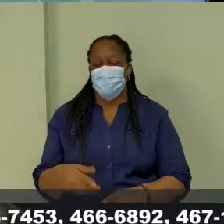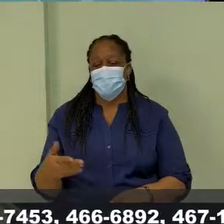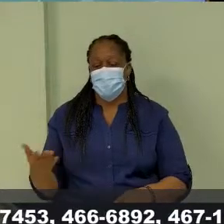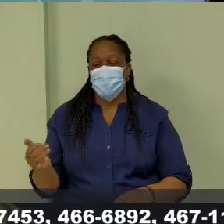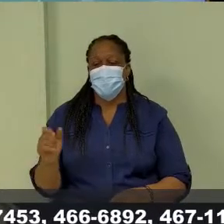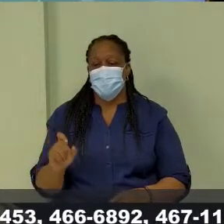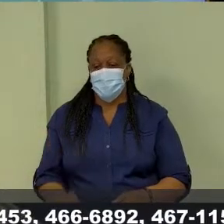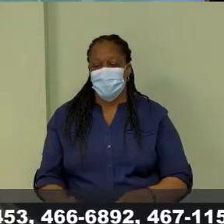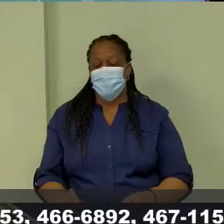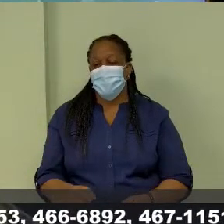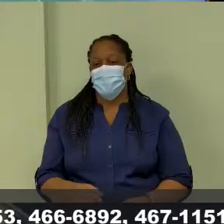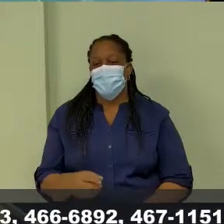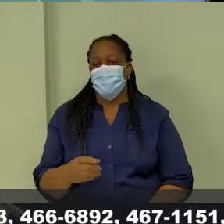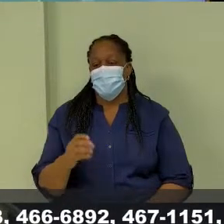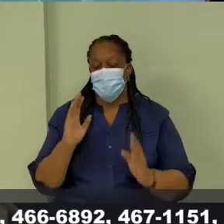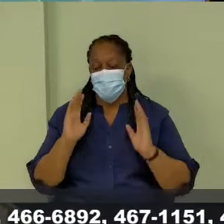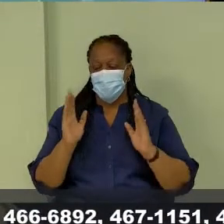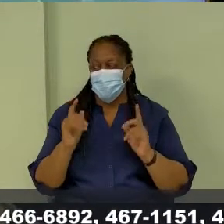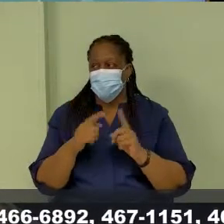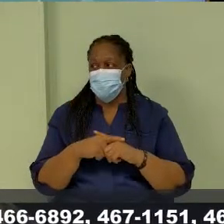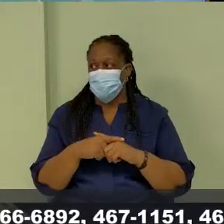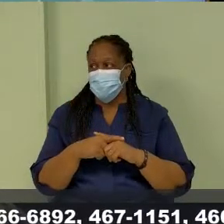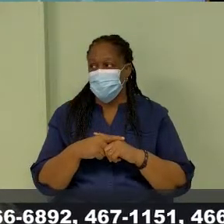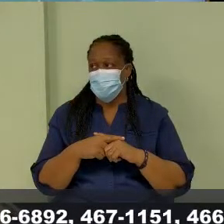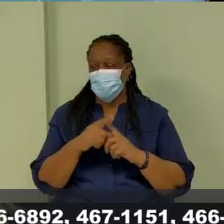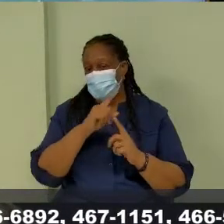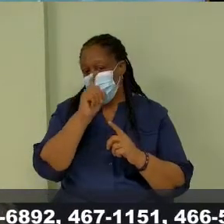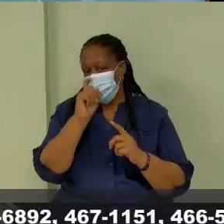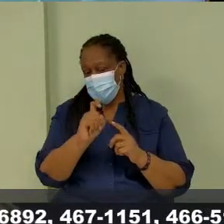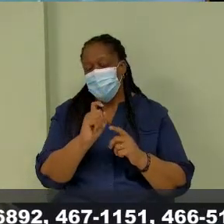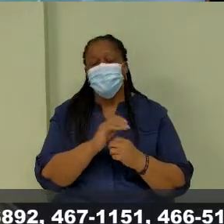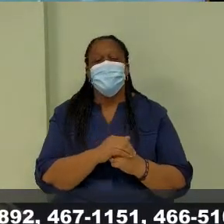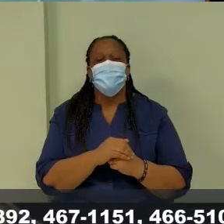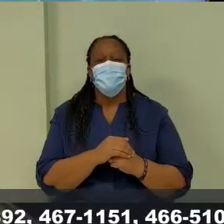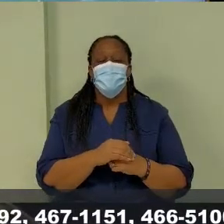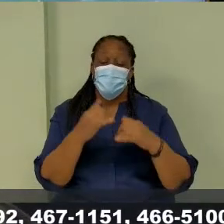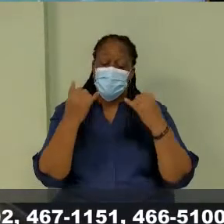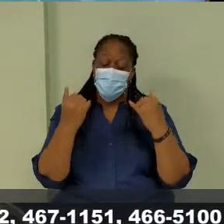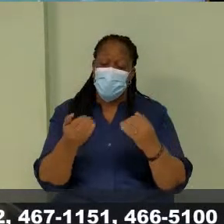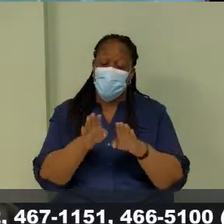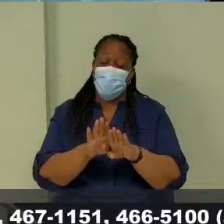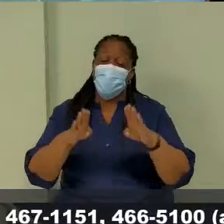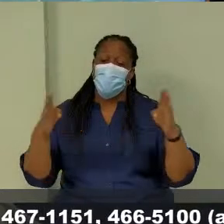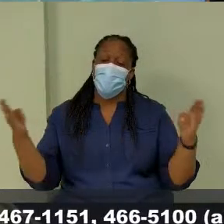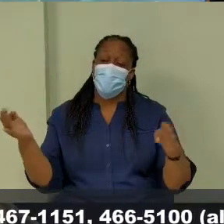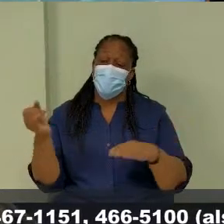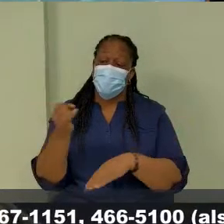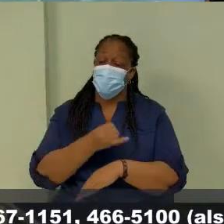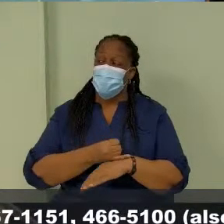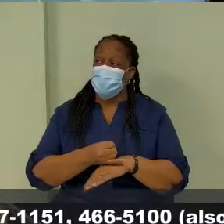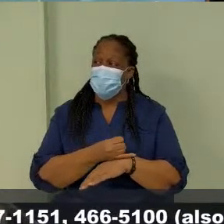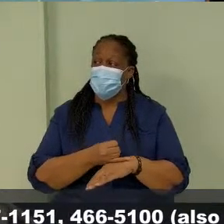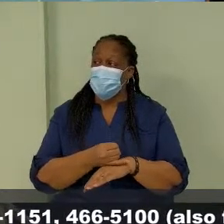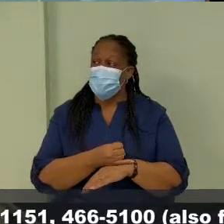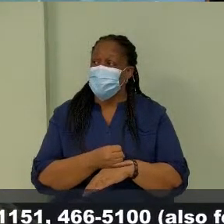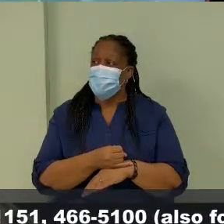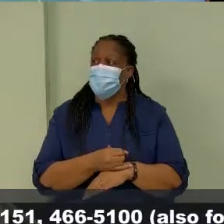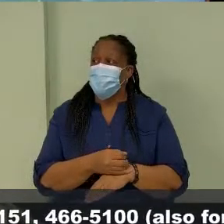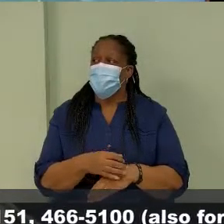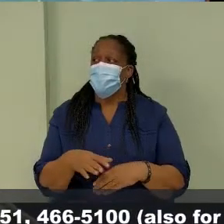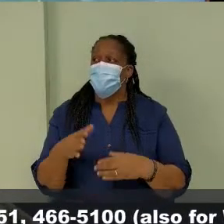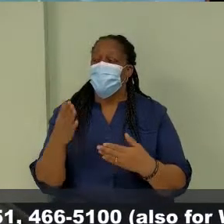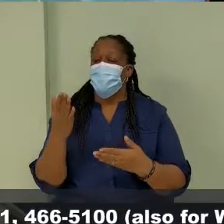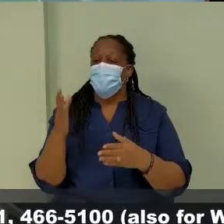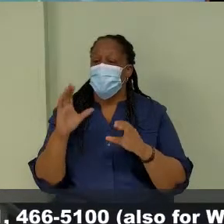questions for today. Now that the borders are reopening, can we get the number of rooms available for